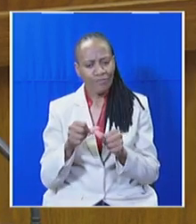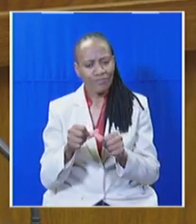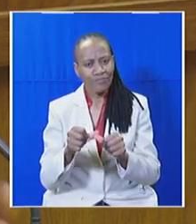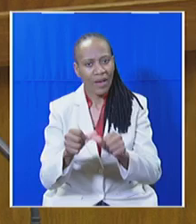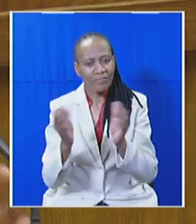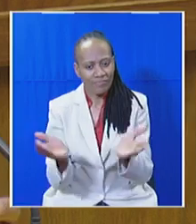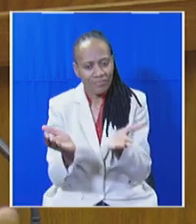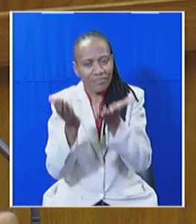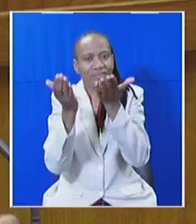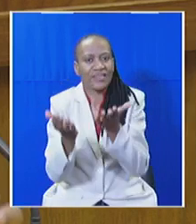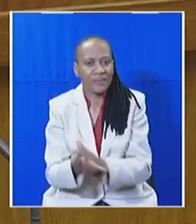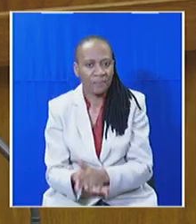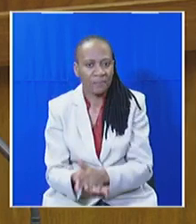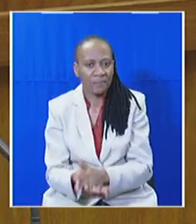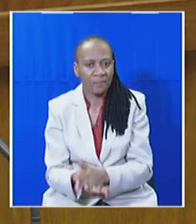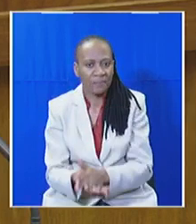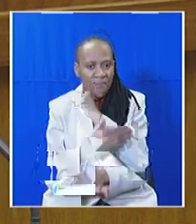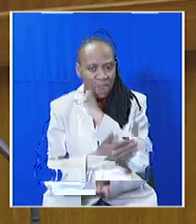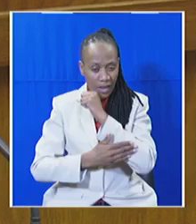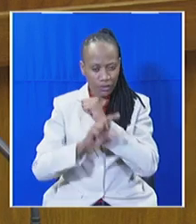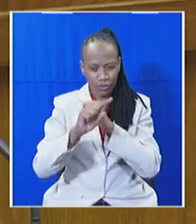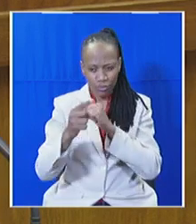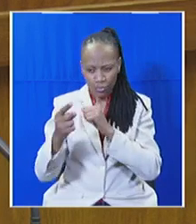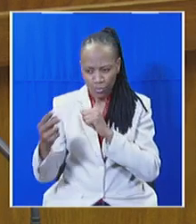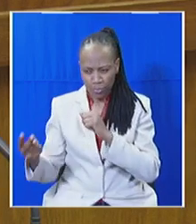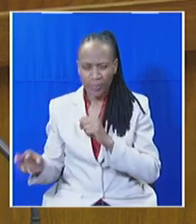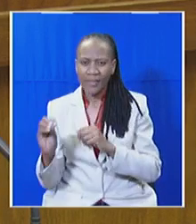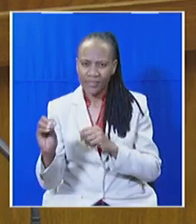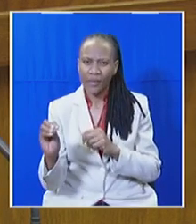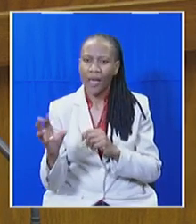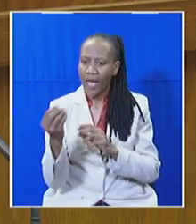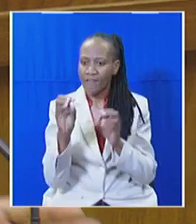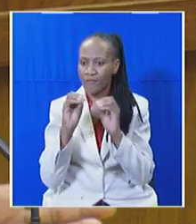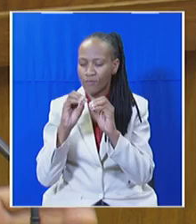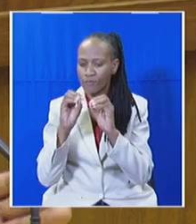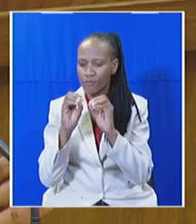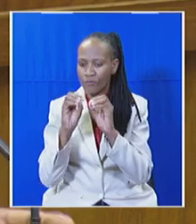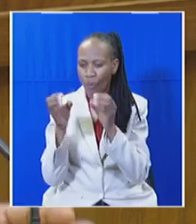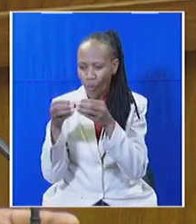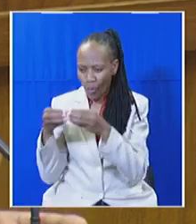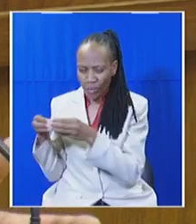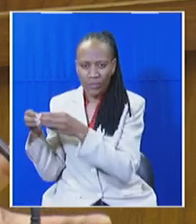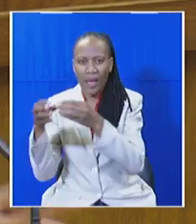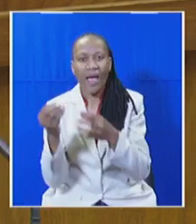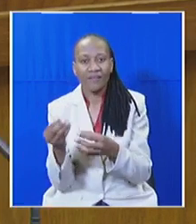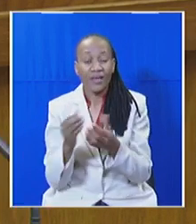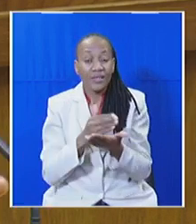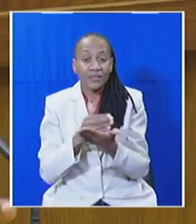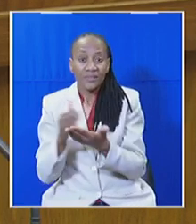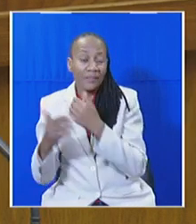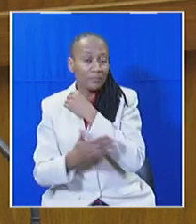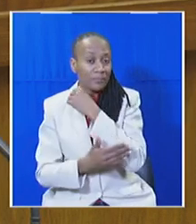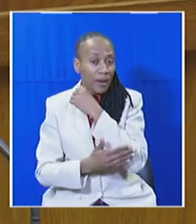There are a number of countries that belong to organizations. Some of the countries that are part